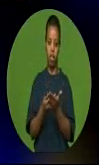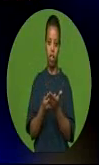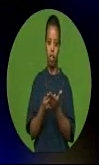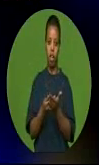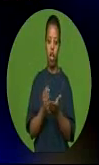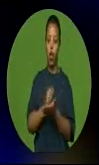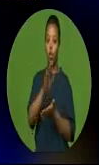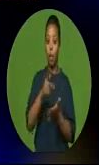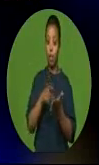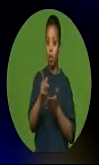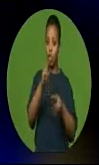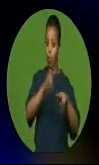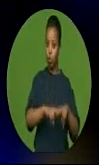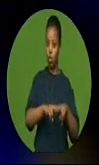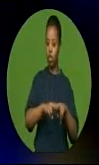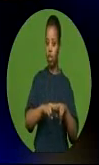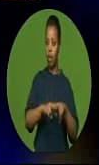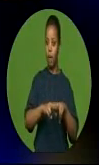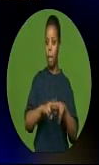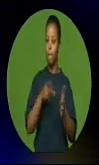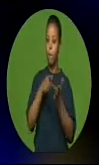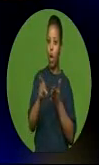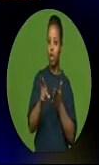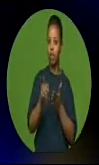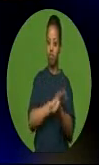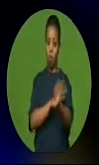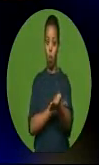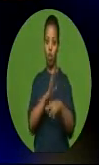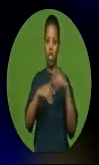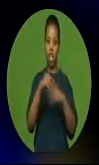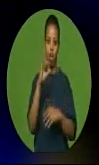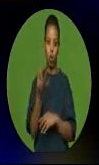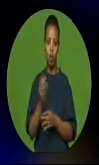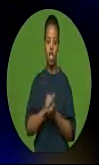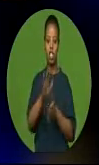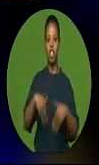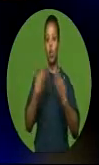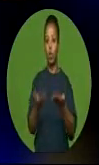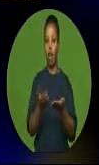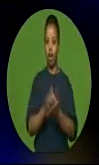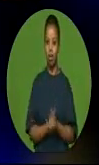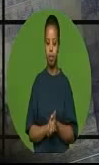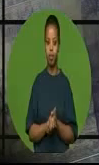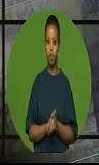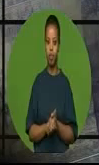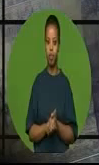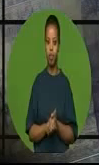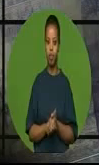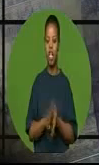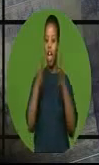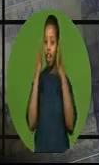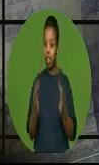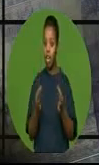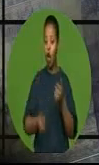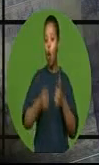Consignment payment puts pricing power in the hands of the consignor. In